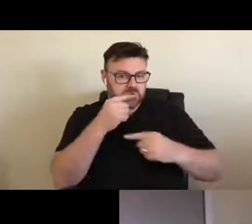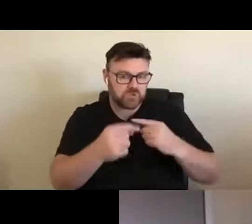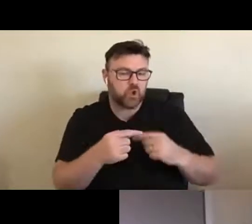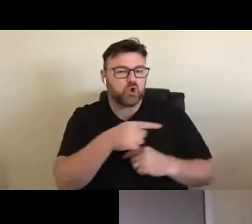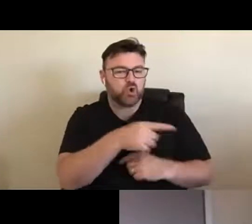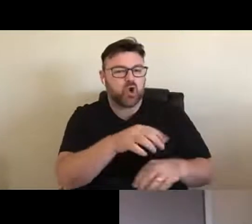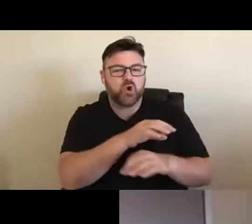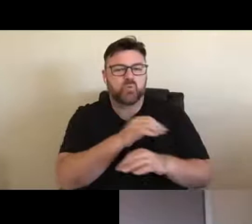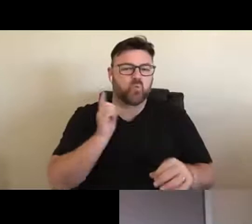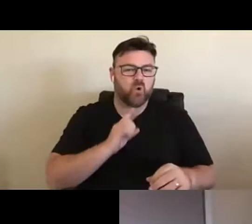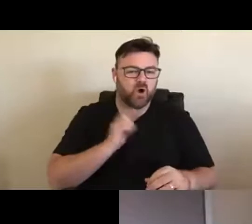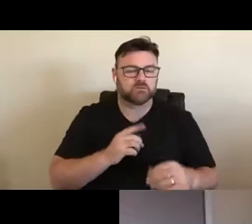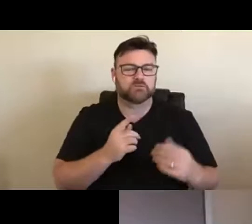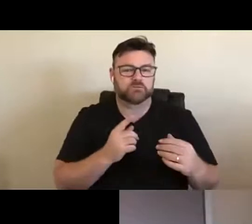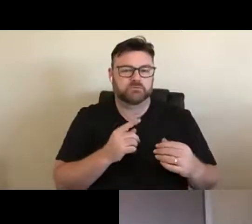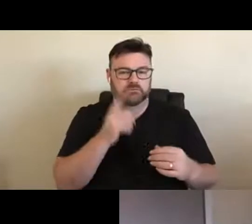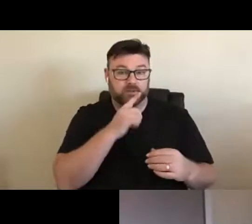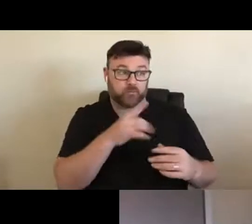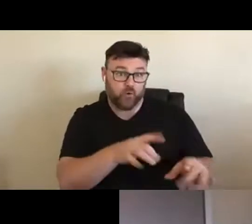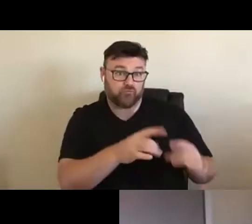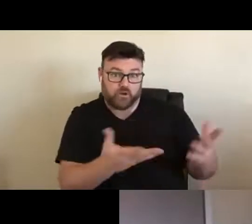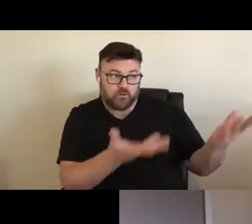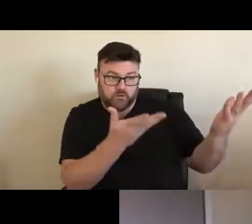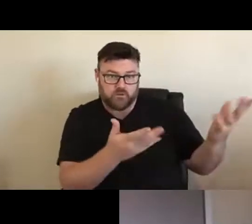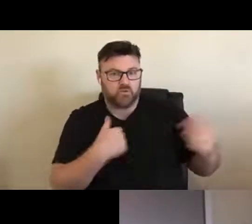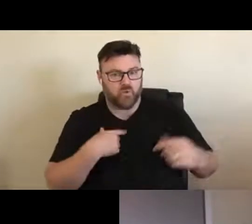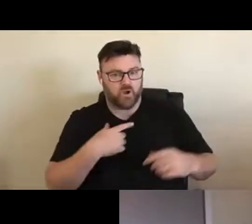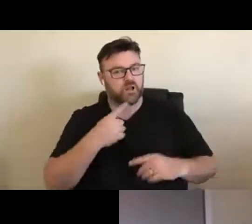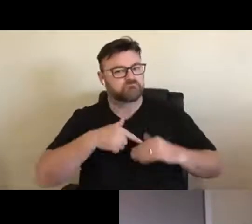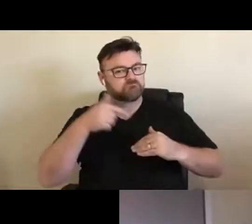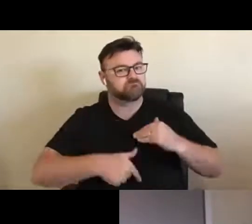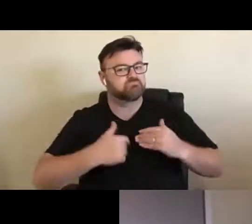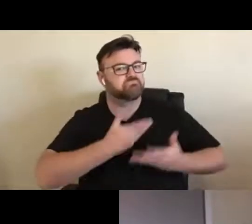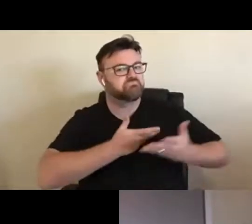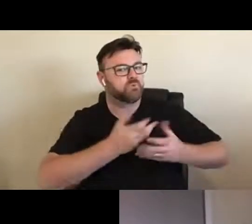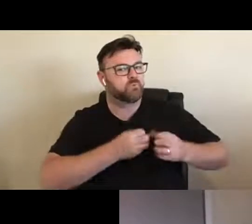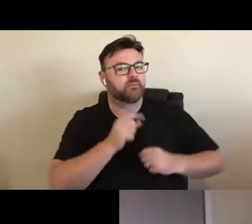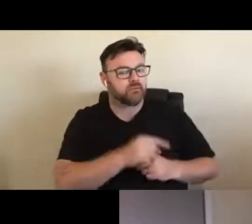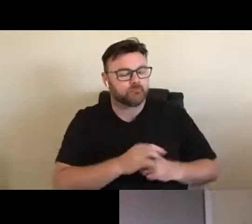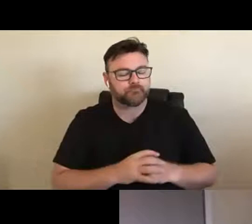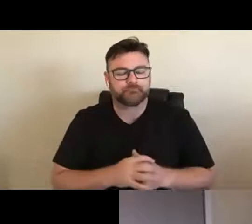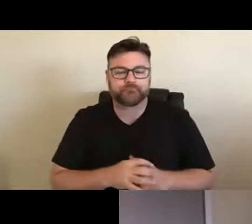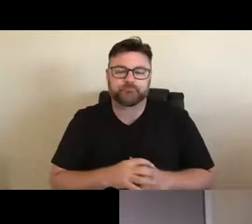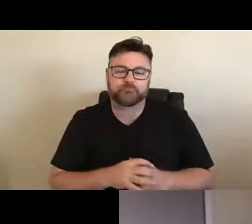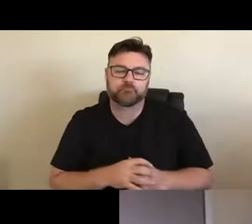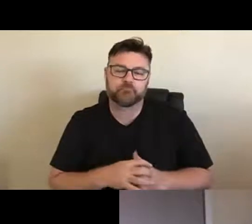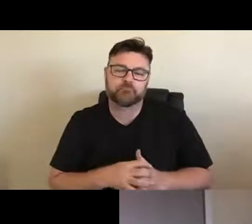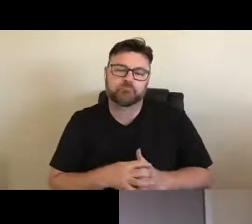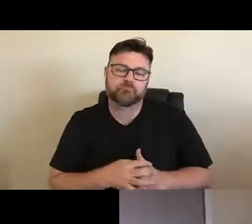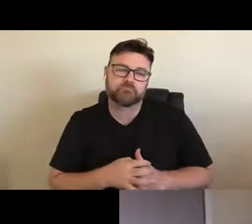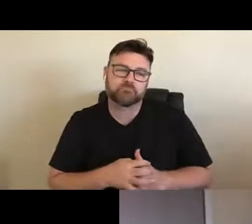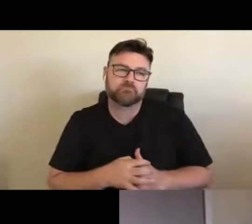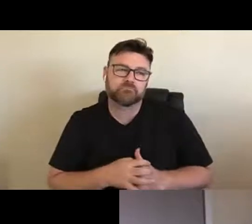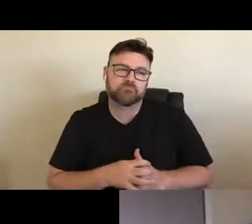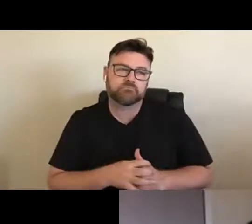the framework that is Australia at the moment. I think the privilege,